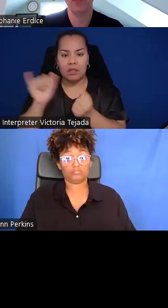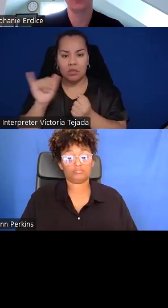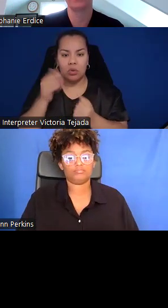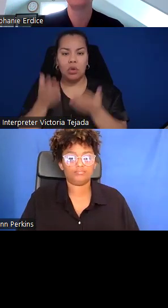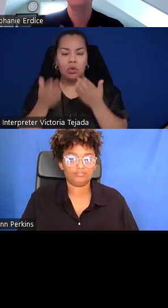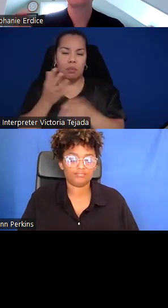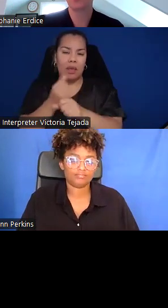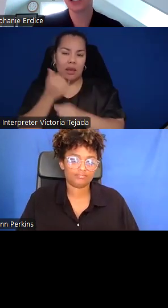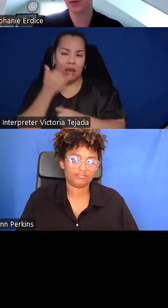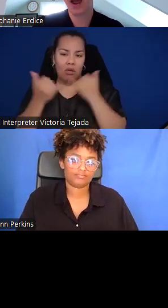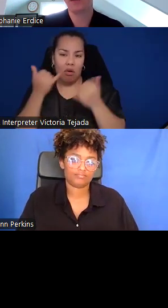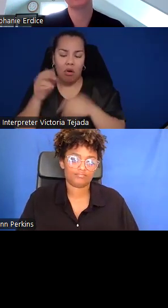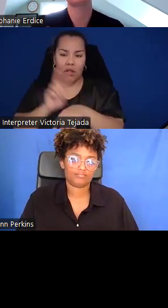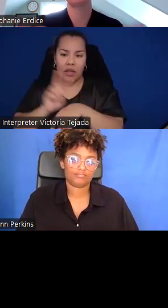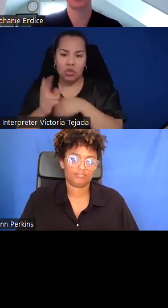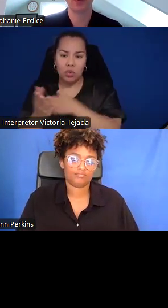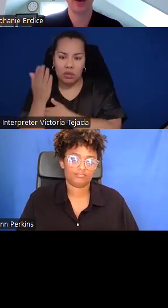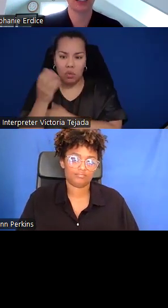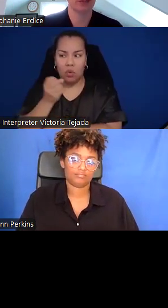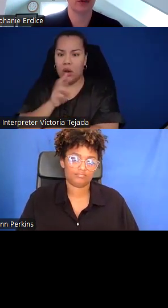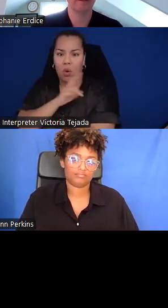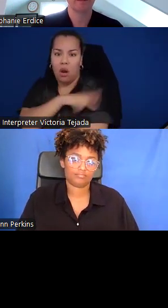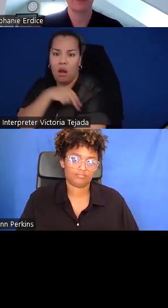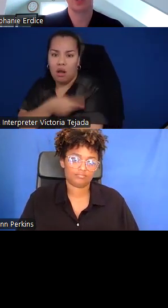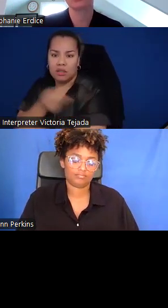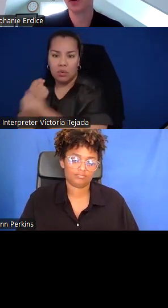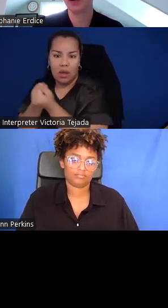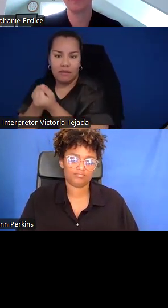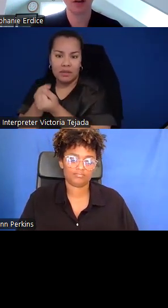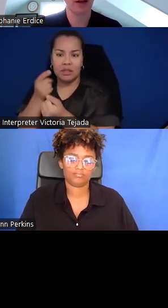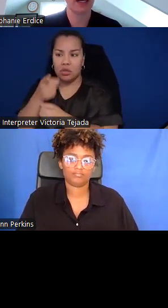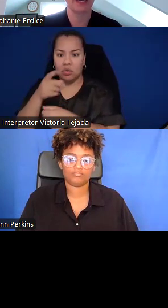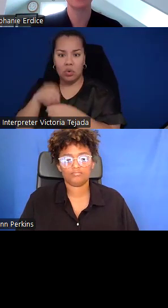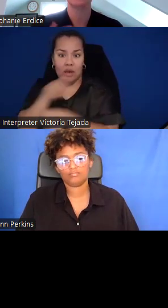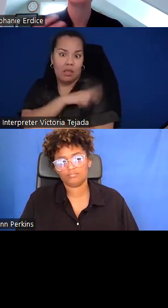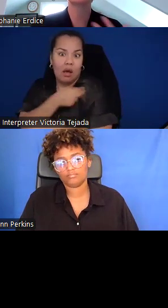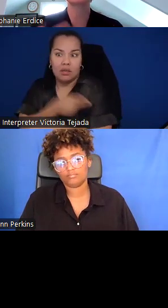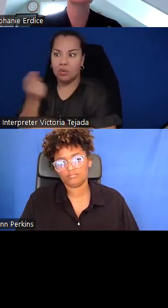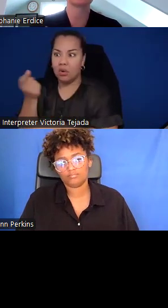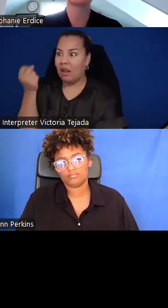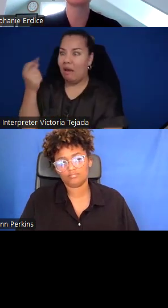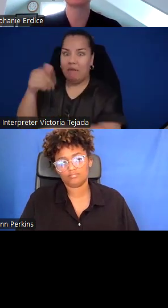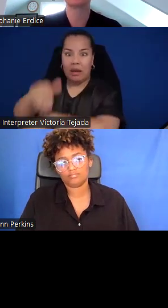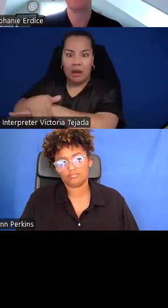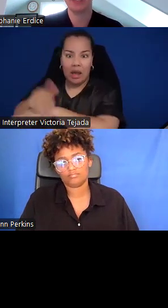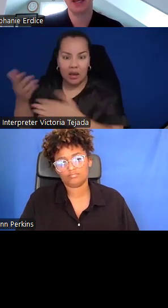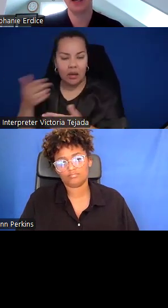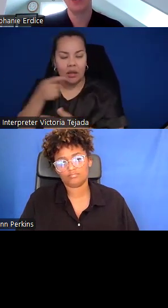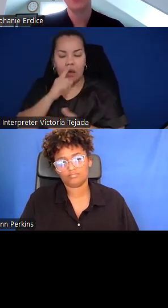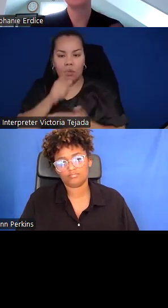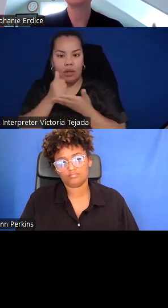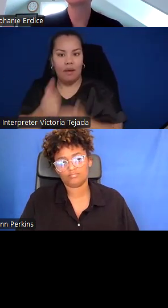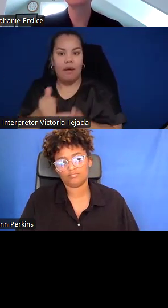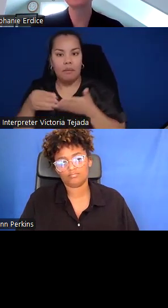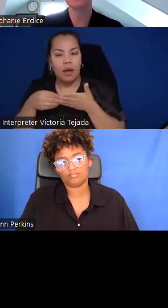call at 2 in the morning, or hospital advocacy when you're with a hospital in the hospital at 11 o'clock at night. So this is where ethics really come